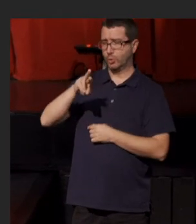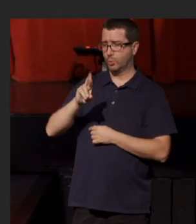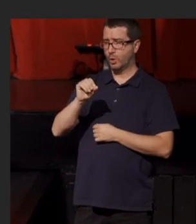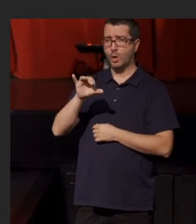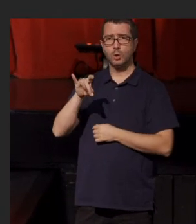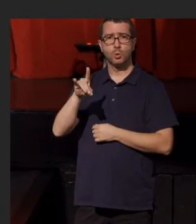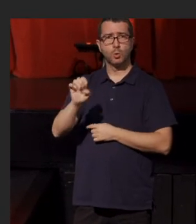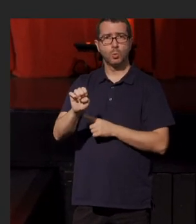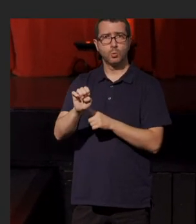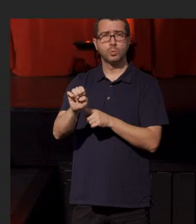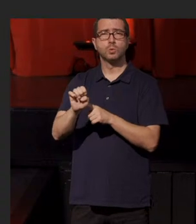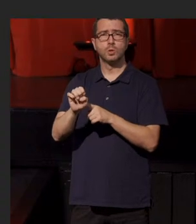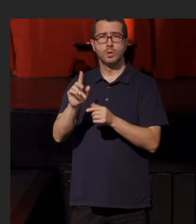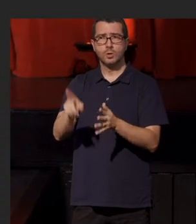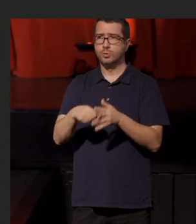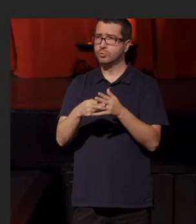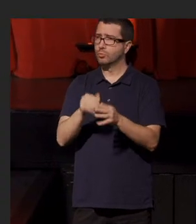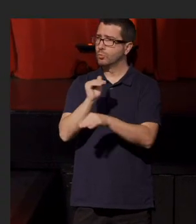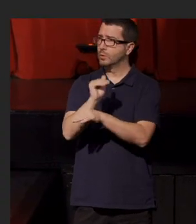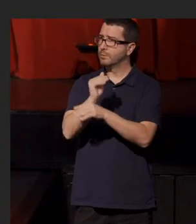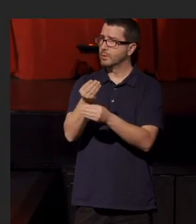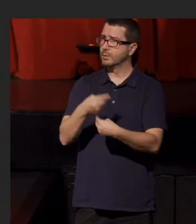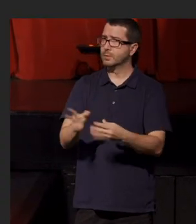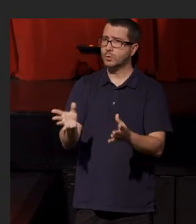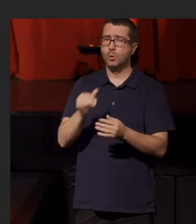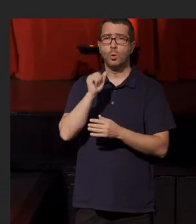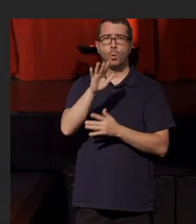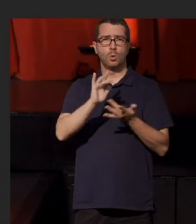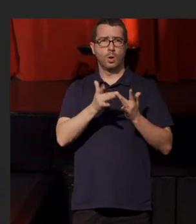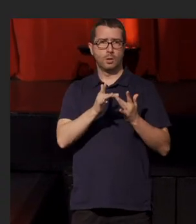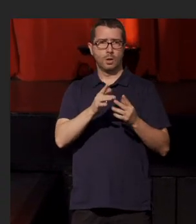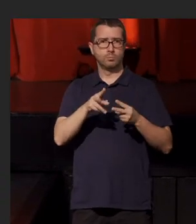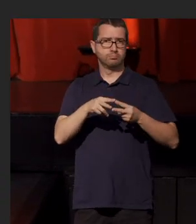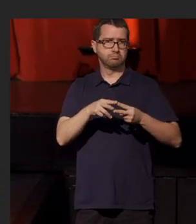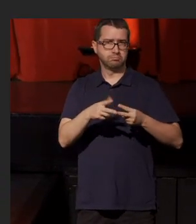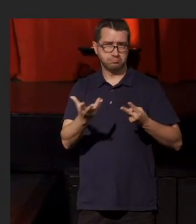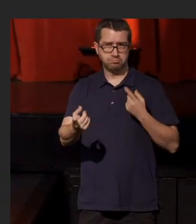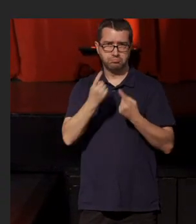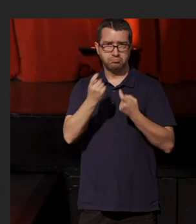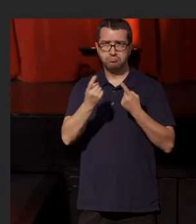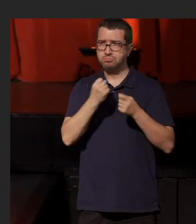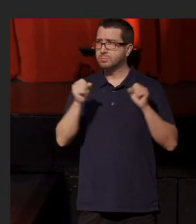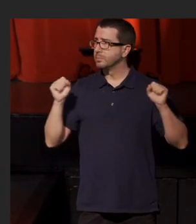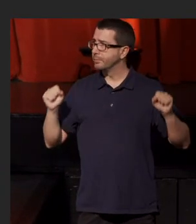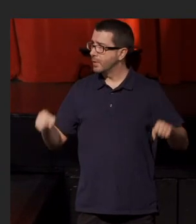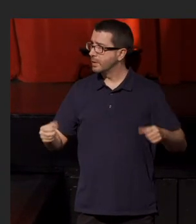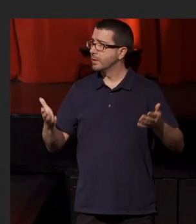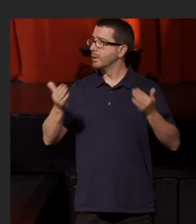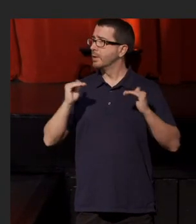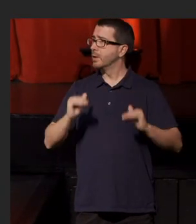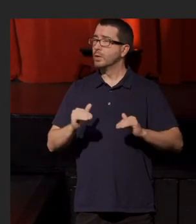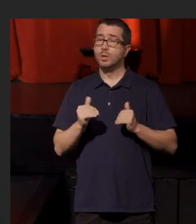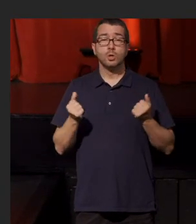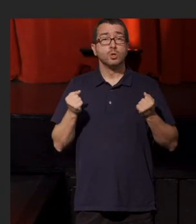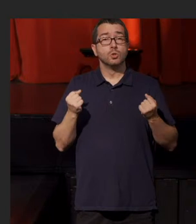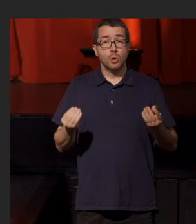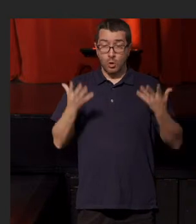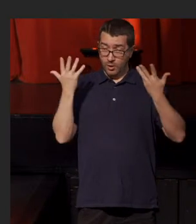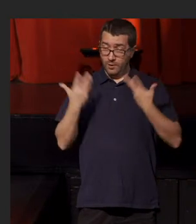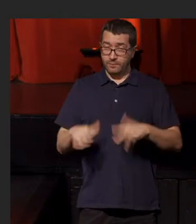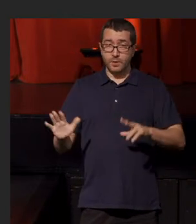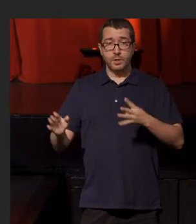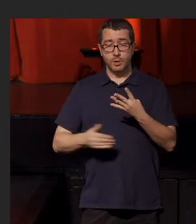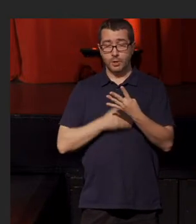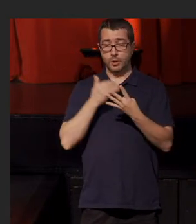evening, or if you're joining us online through the usual ways of putting questions to people. So after that, we'll have a